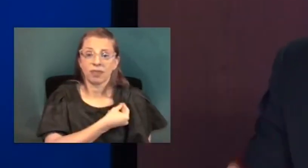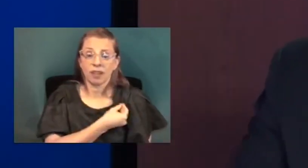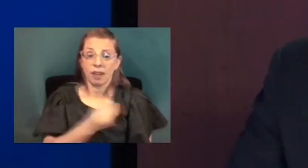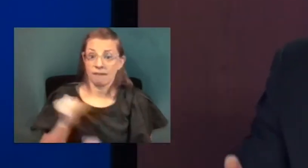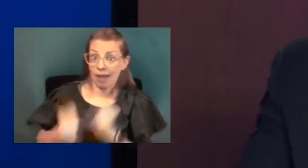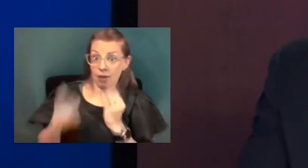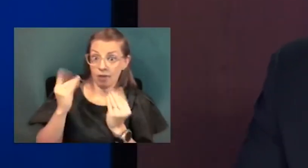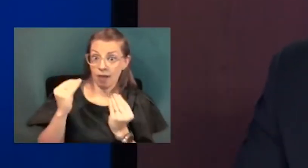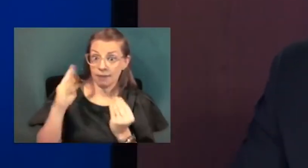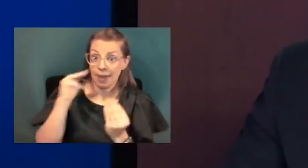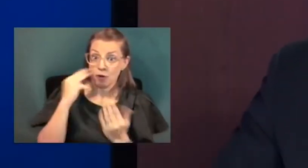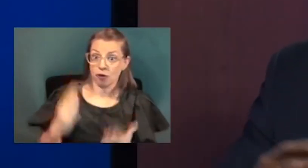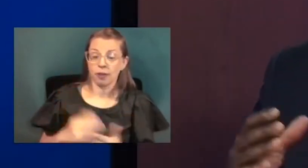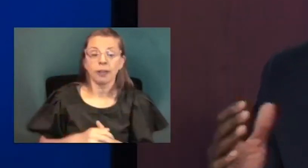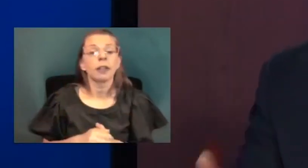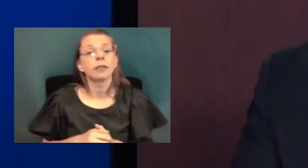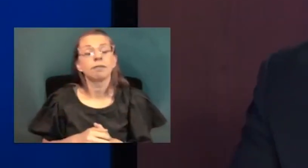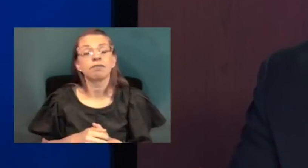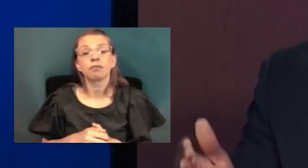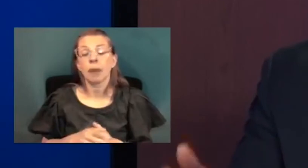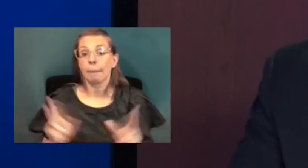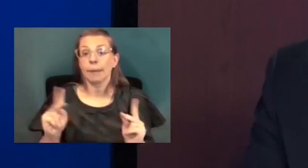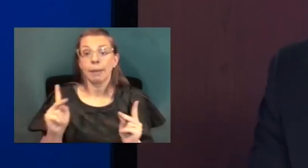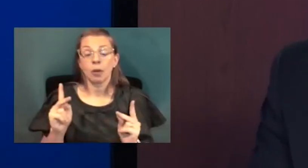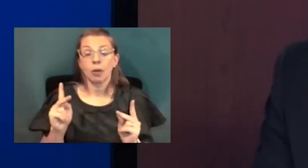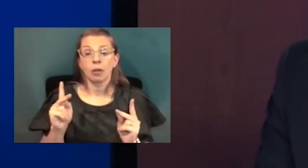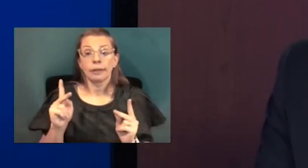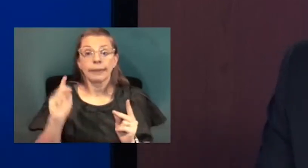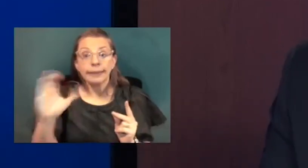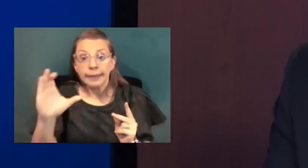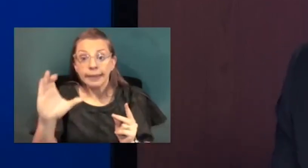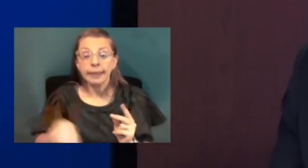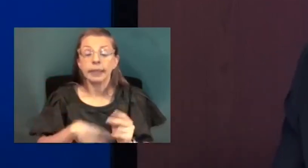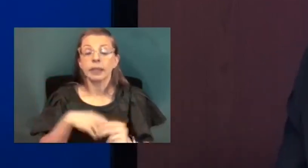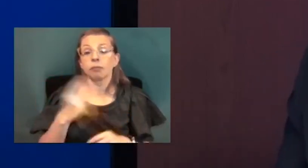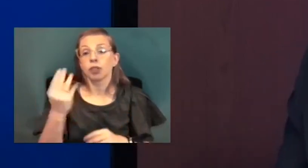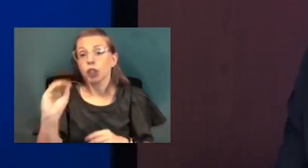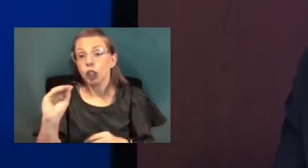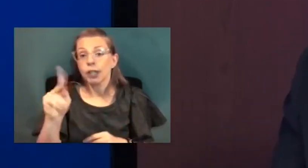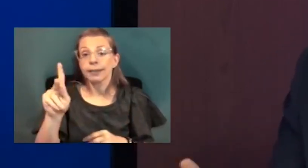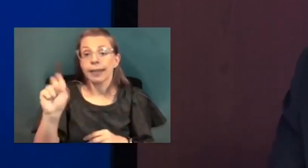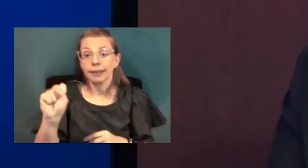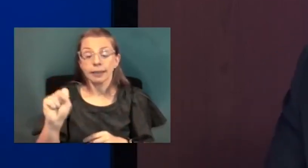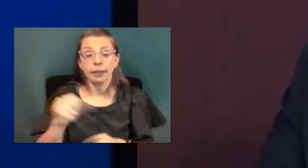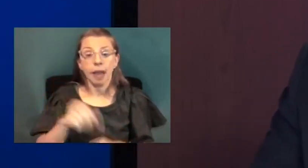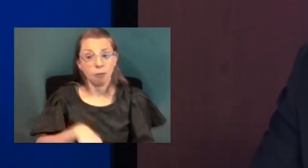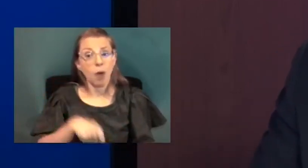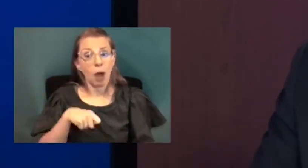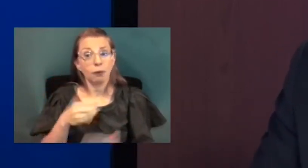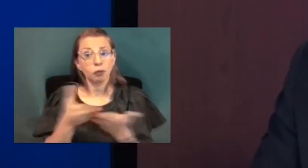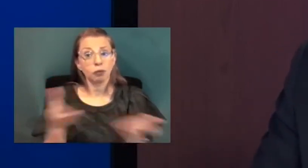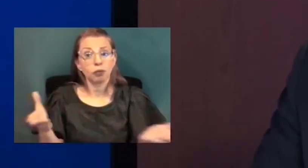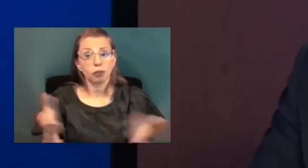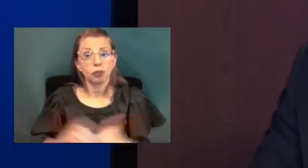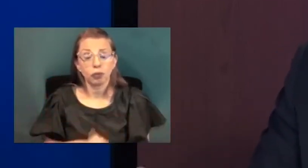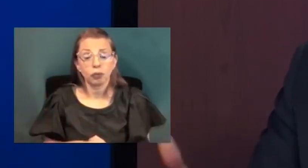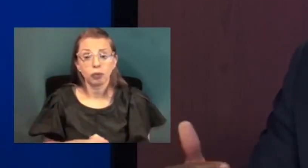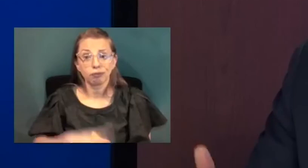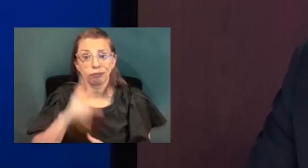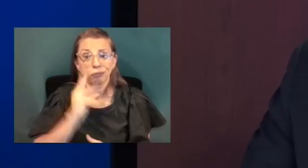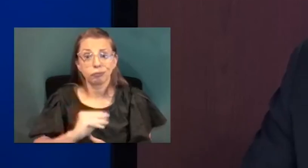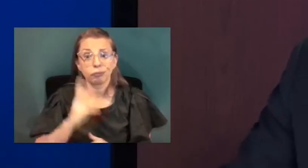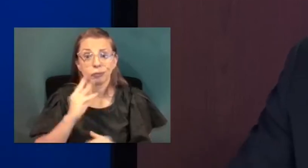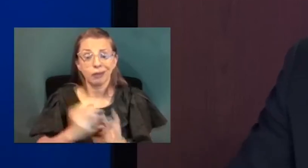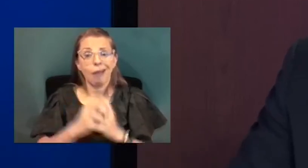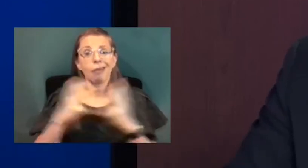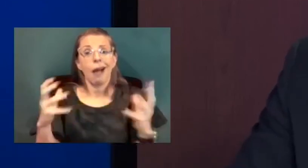people of Kansas City, people of the state of Kansas, the state of Missouri, I'm proud of you. We have been through a lot together, and I